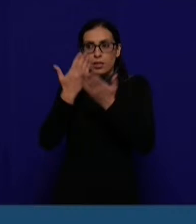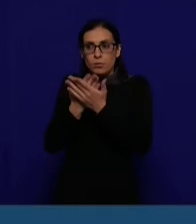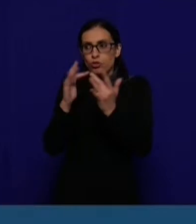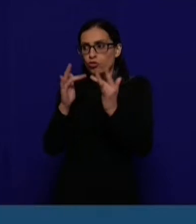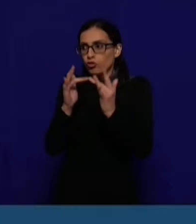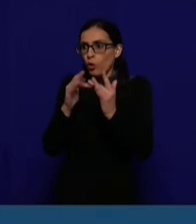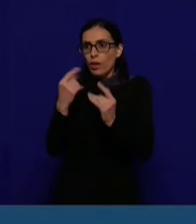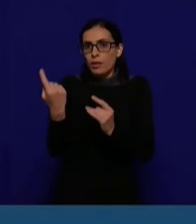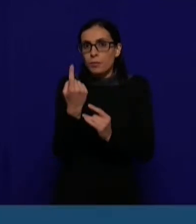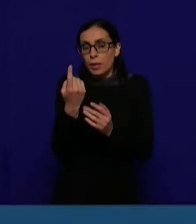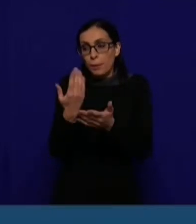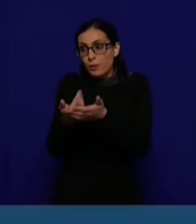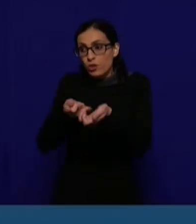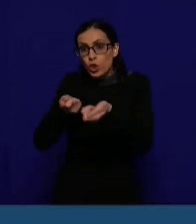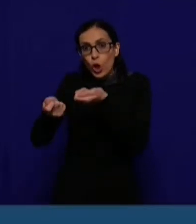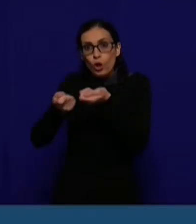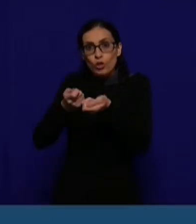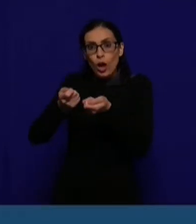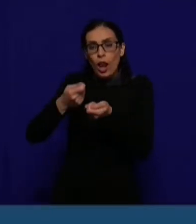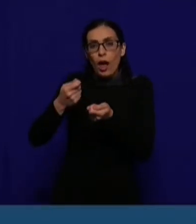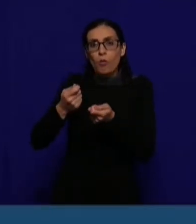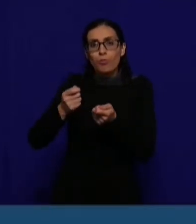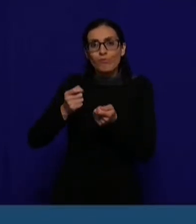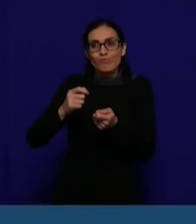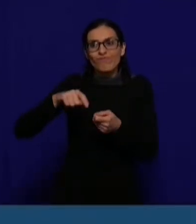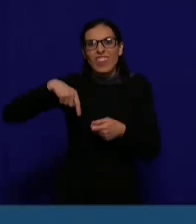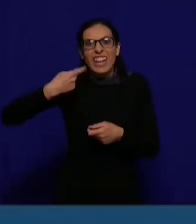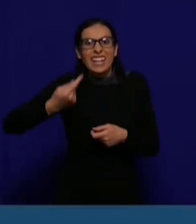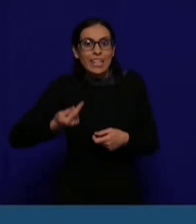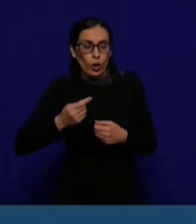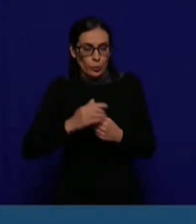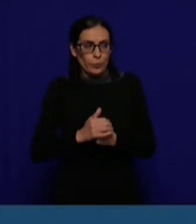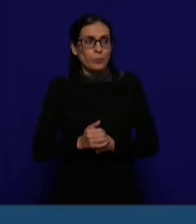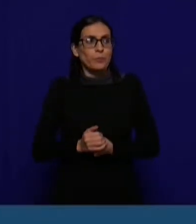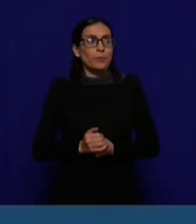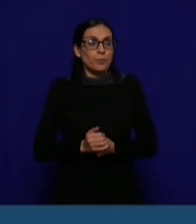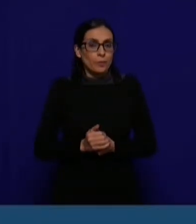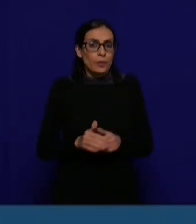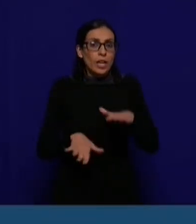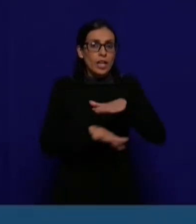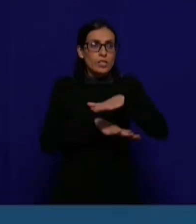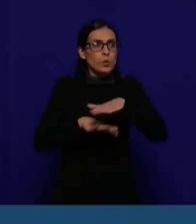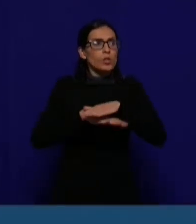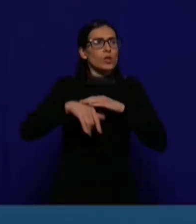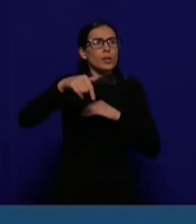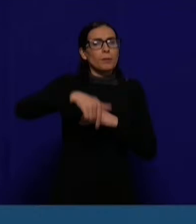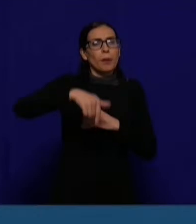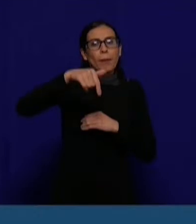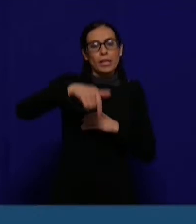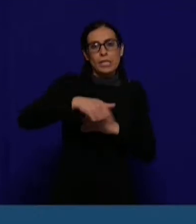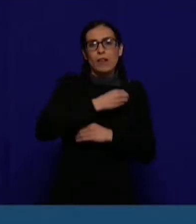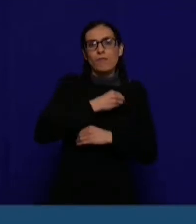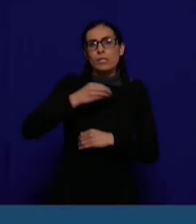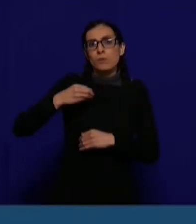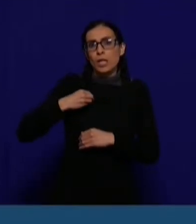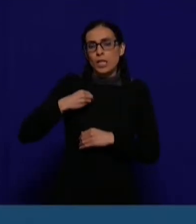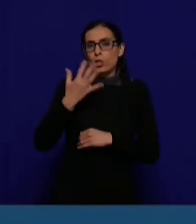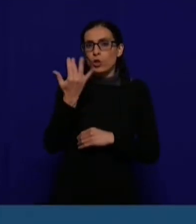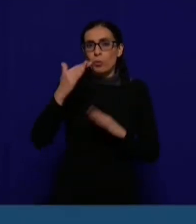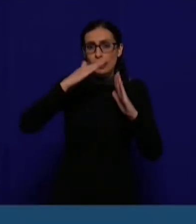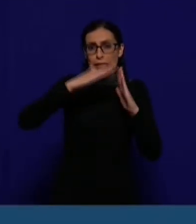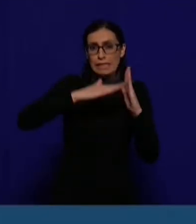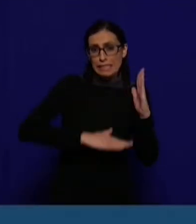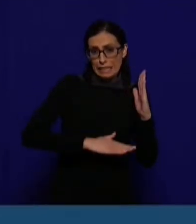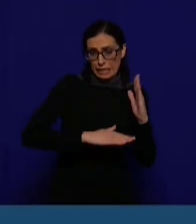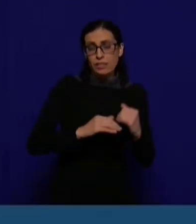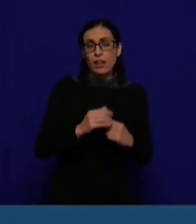ukoll il-varjanti. Situazzjoni li għanna fl-isptarijiet tagħna in-numri niżlin, fatti